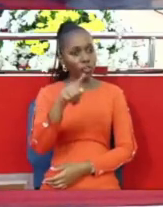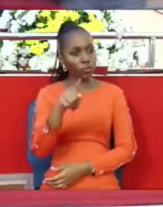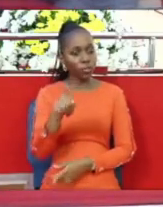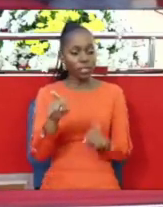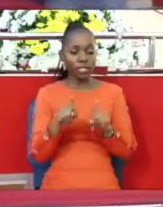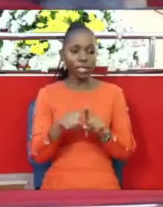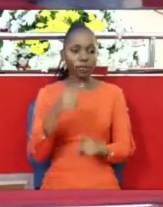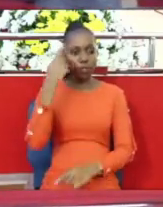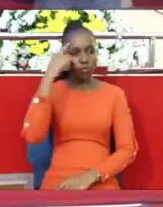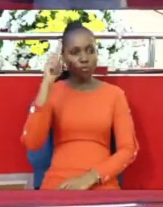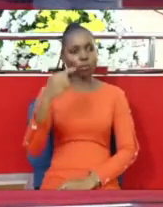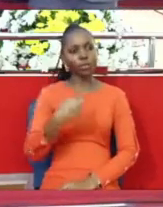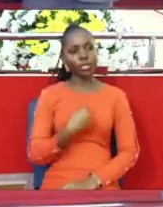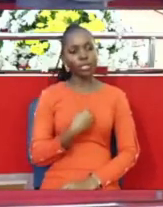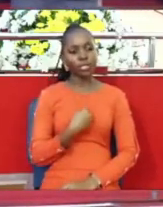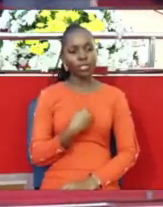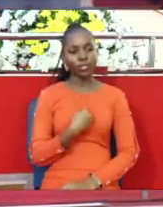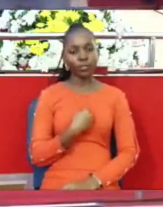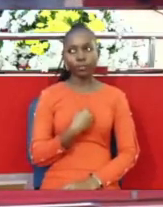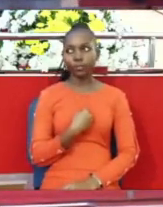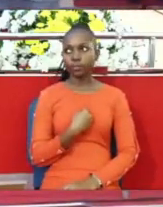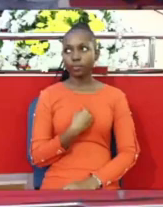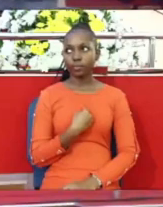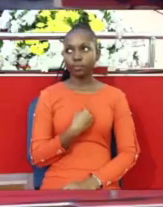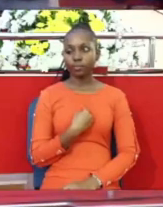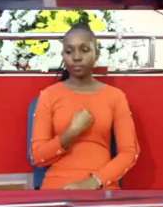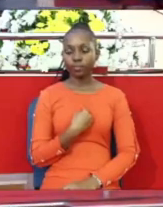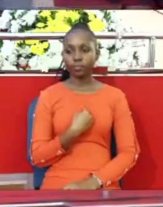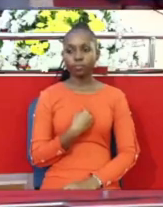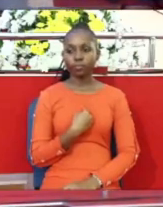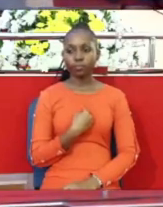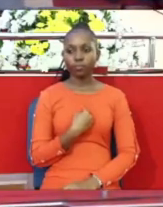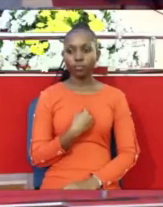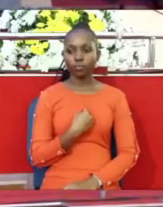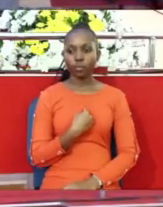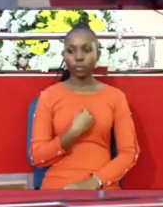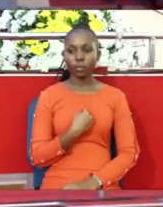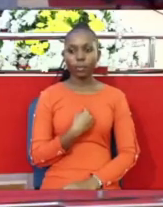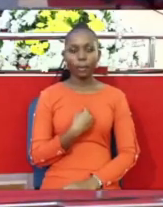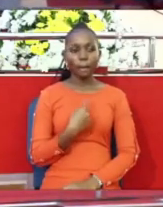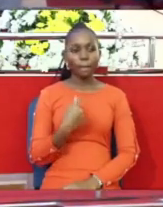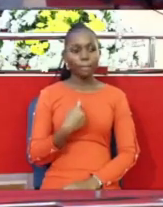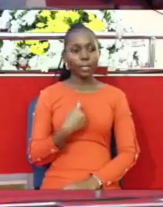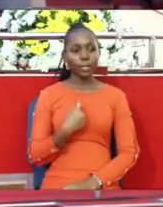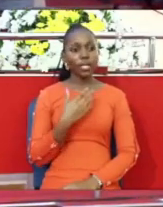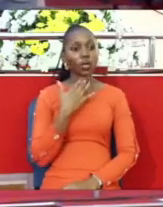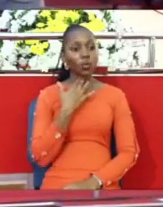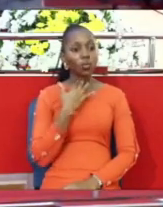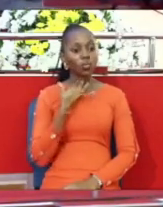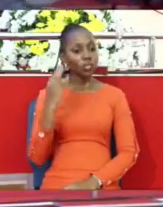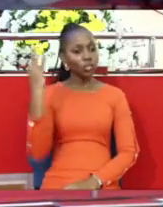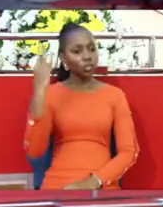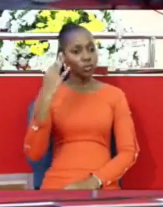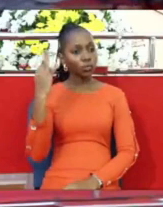at your face, it will bounce back to me. I want you to be a good bouncing board,